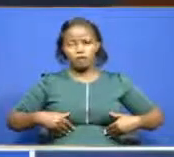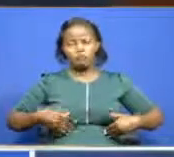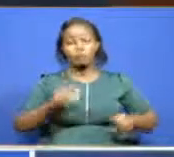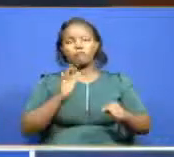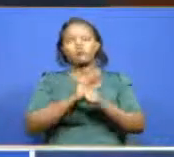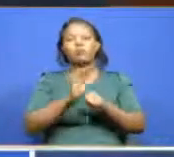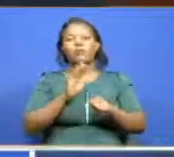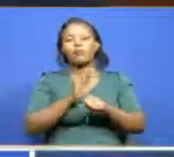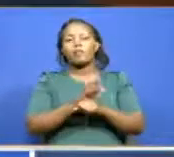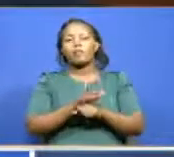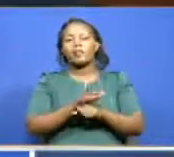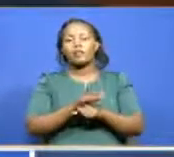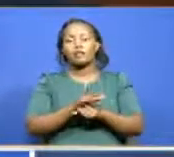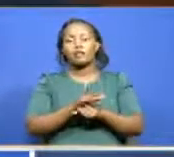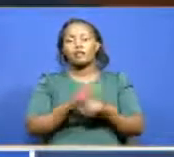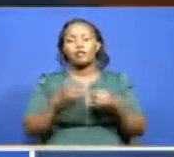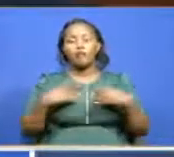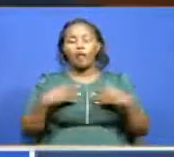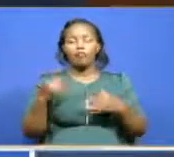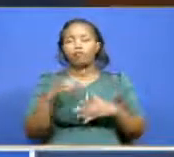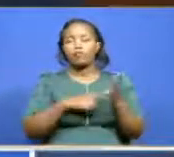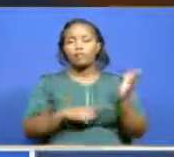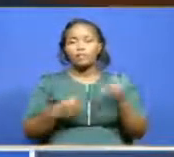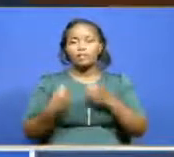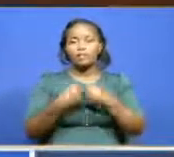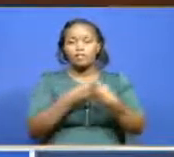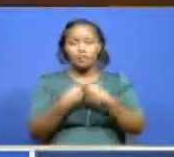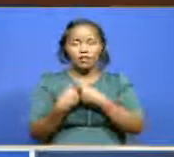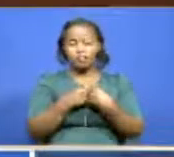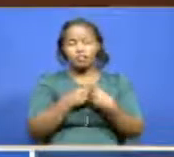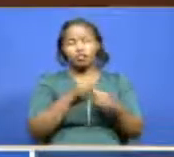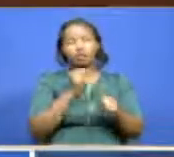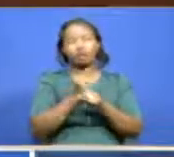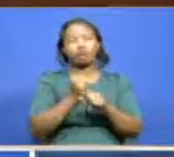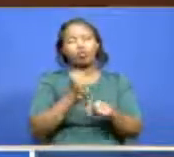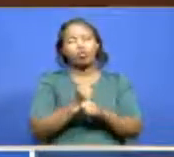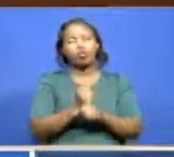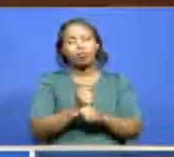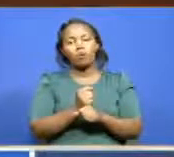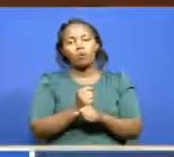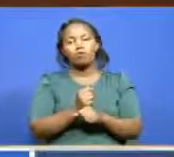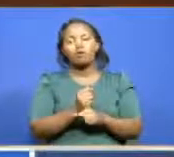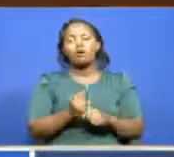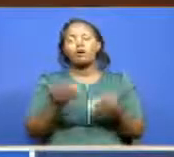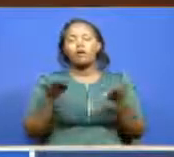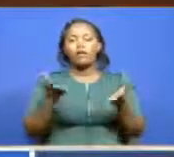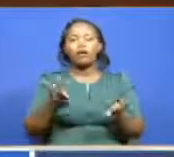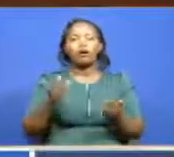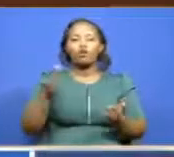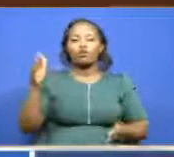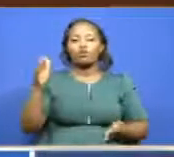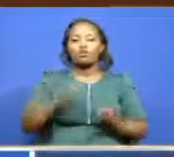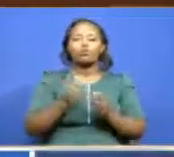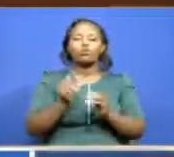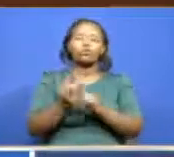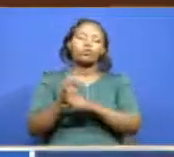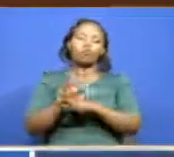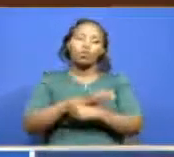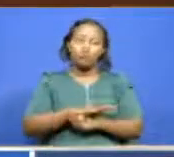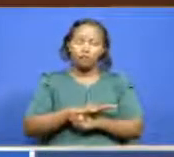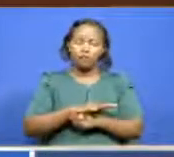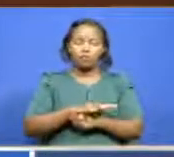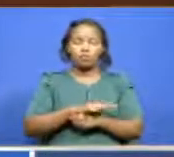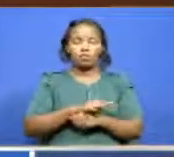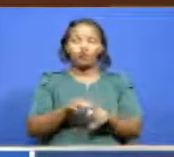Many are grappling with unemployment and underemployment. During this COVID pandemic period and